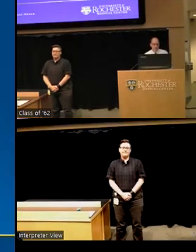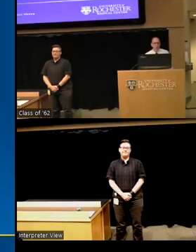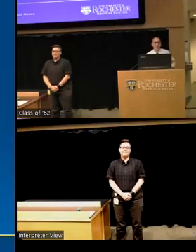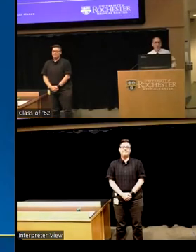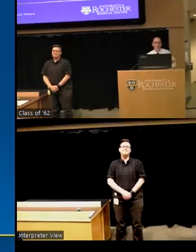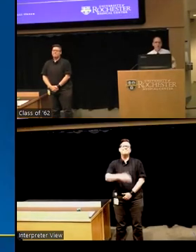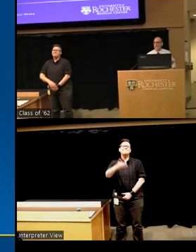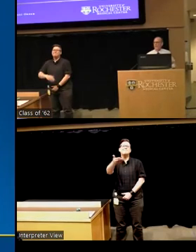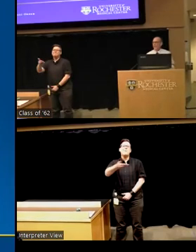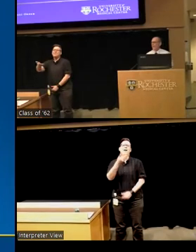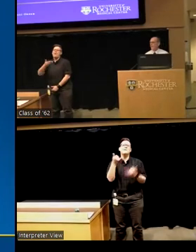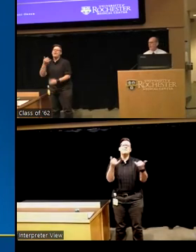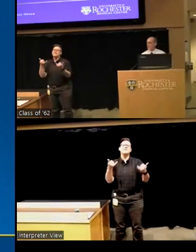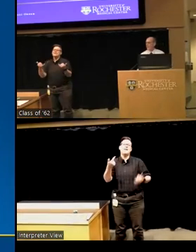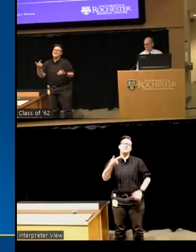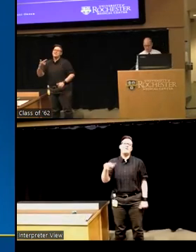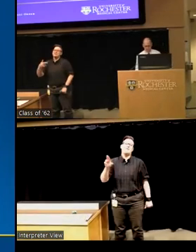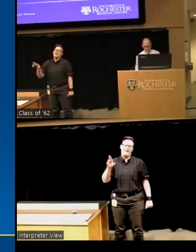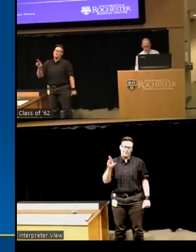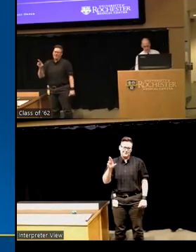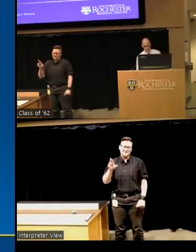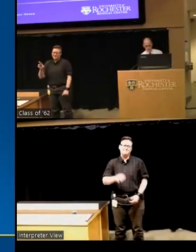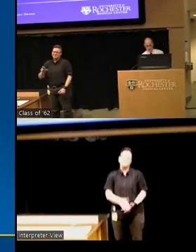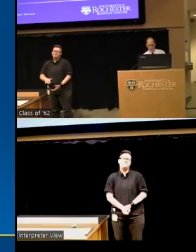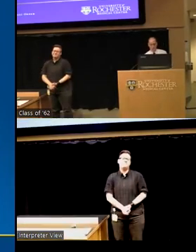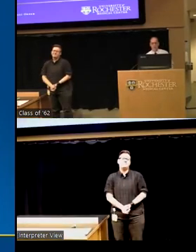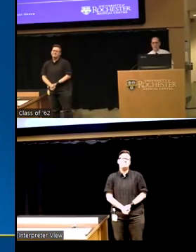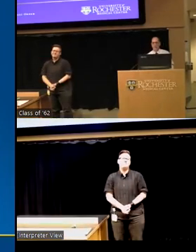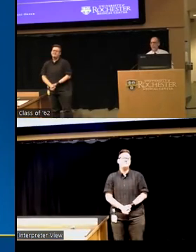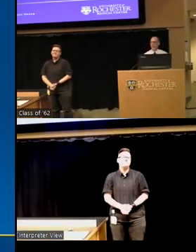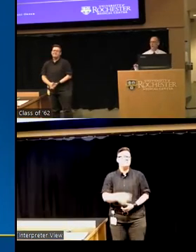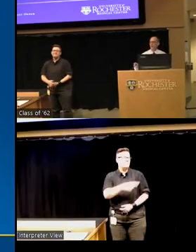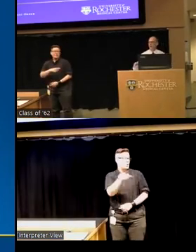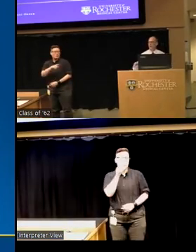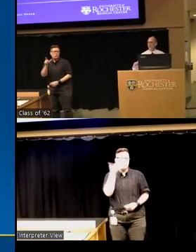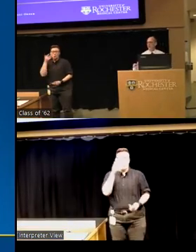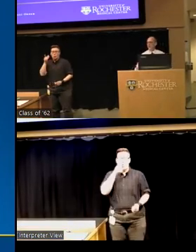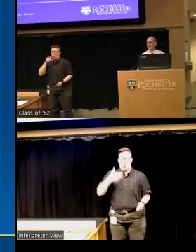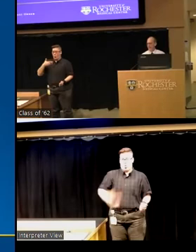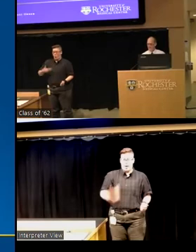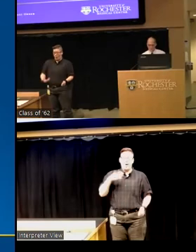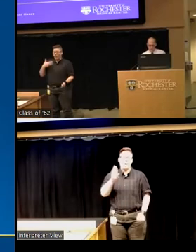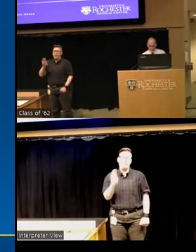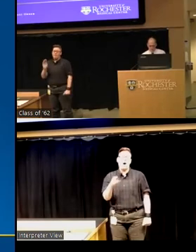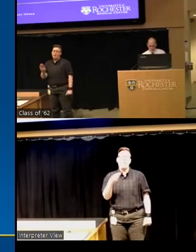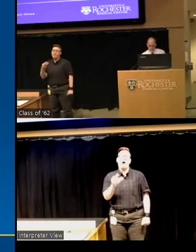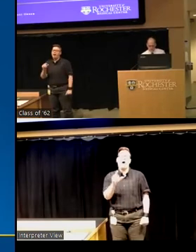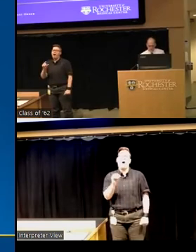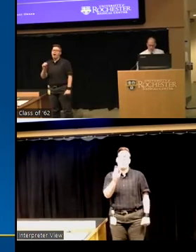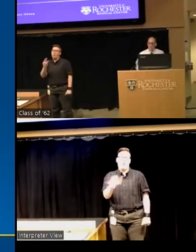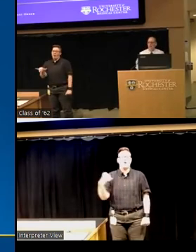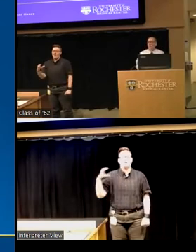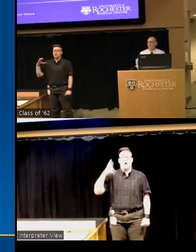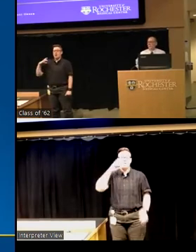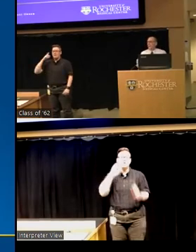And I want to welcome you to today's Grand Rounds. Today, for those of you who do not know me, I'm Bob Holloway and chair